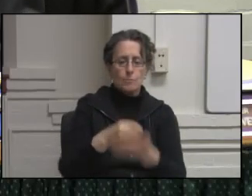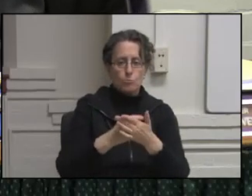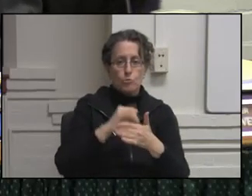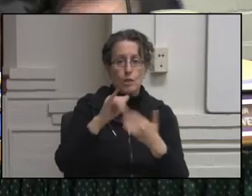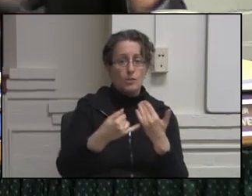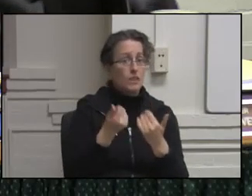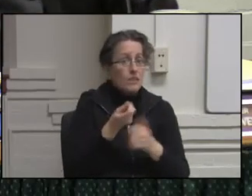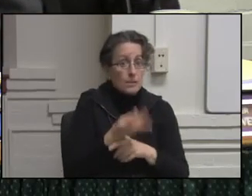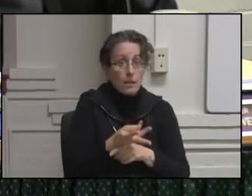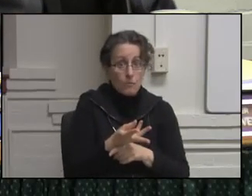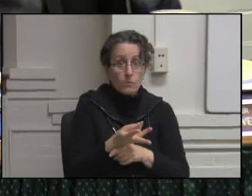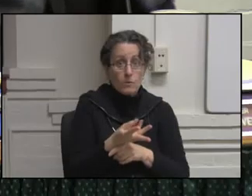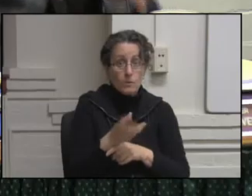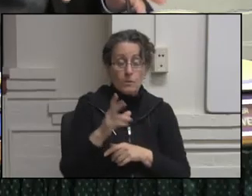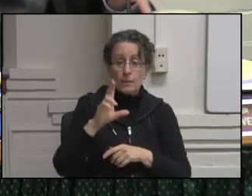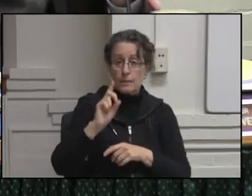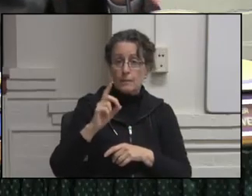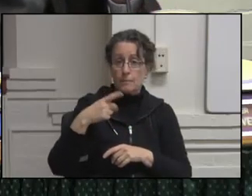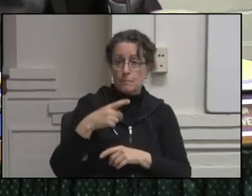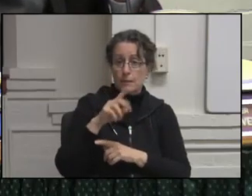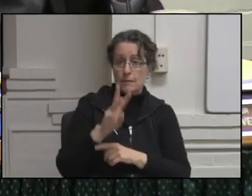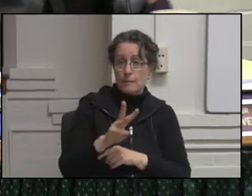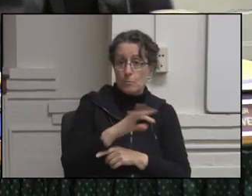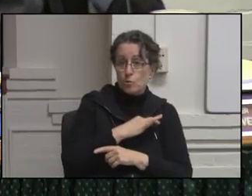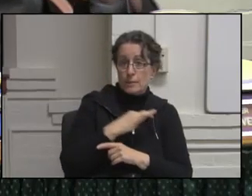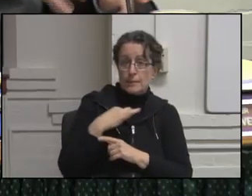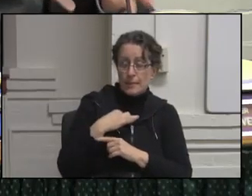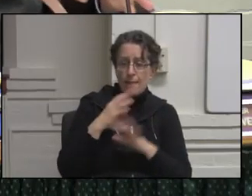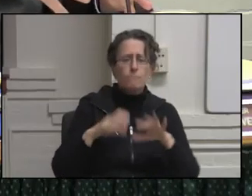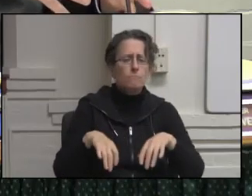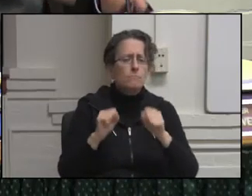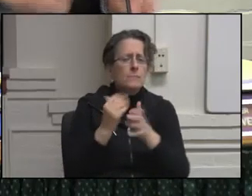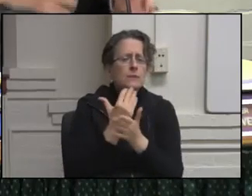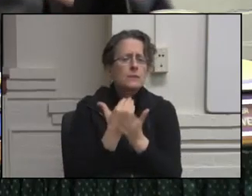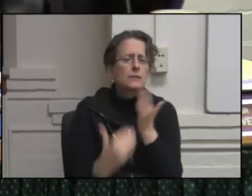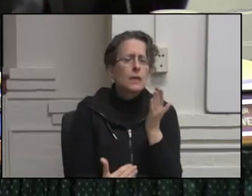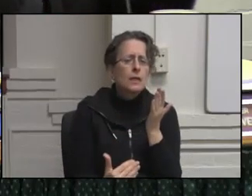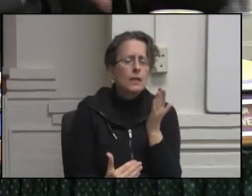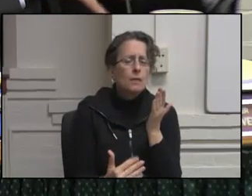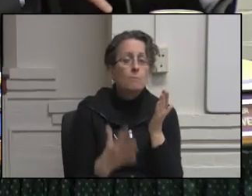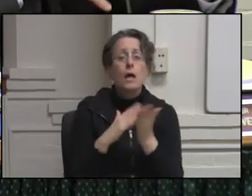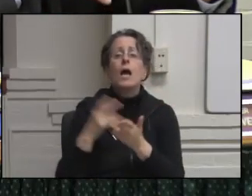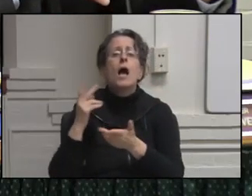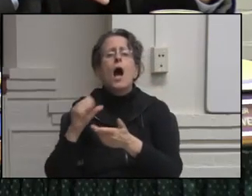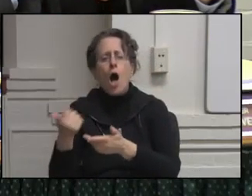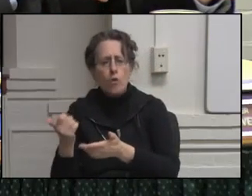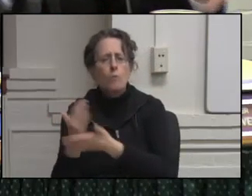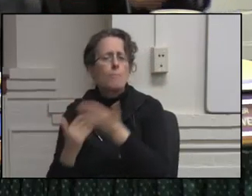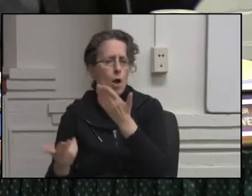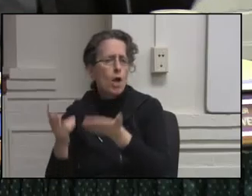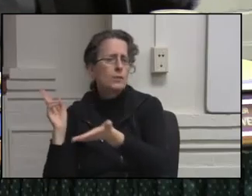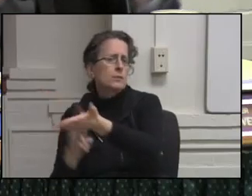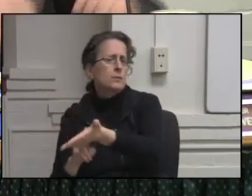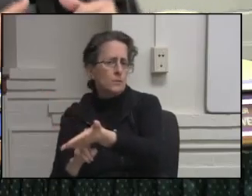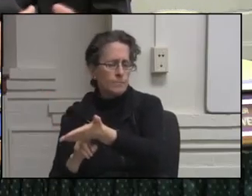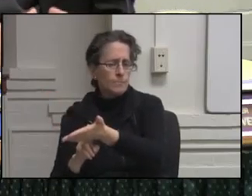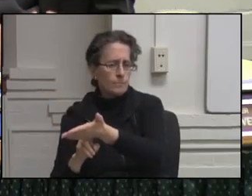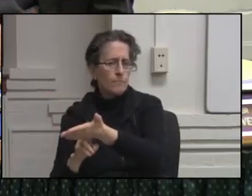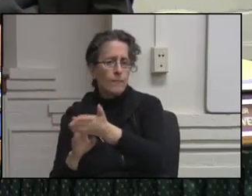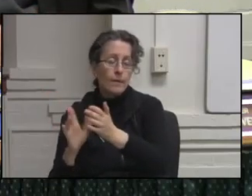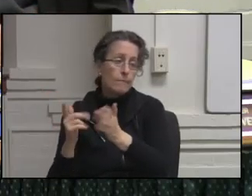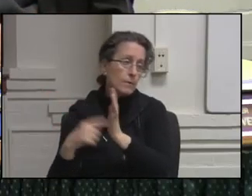the Public Works Department staff will perform some of the work and contract for other parts of the work where either, you know, a